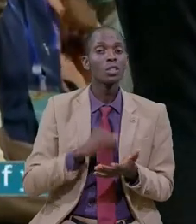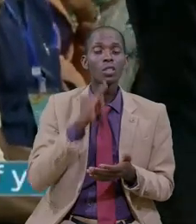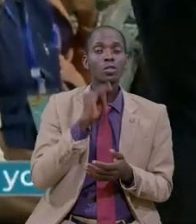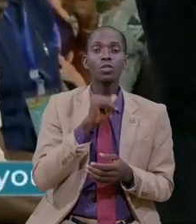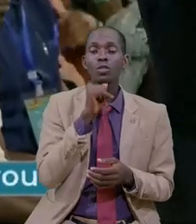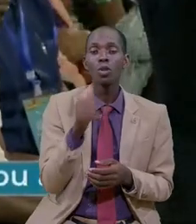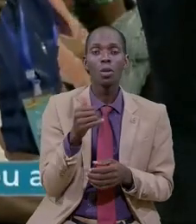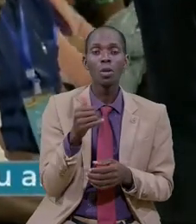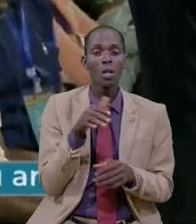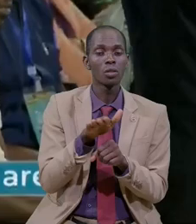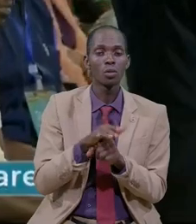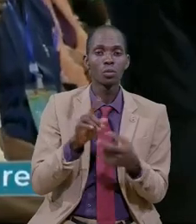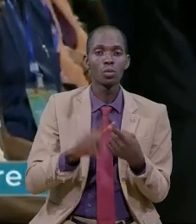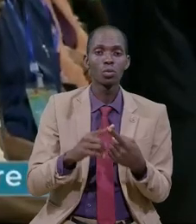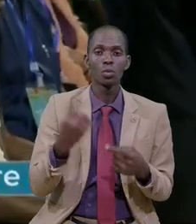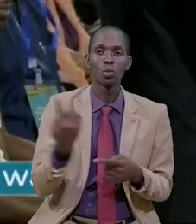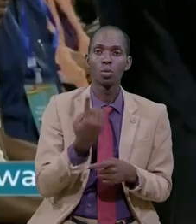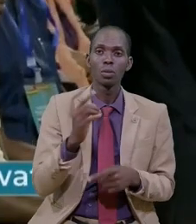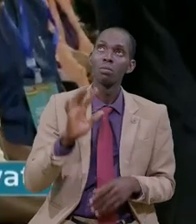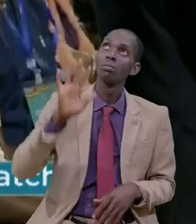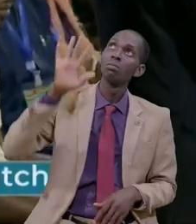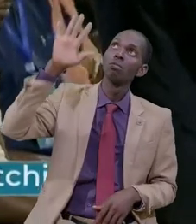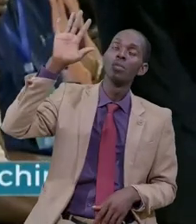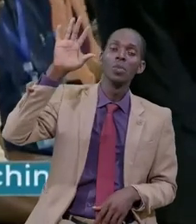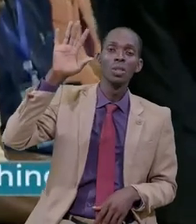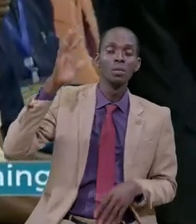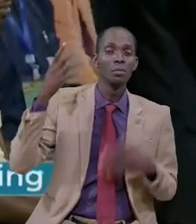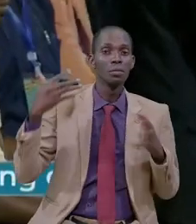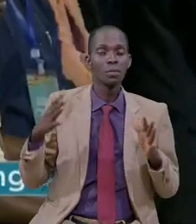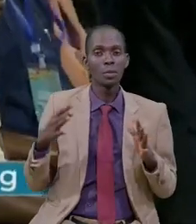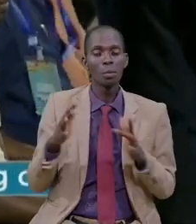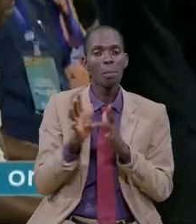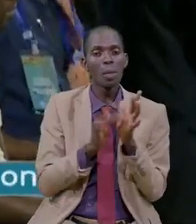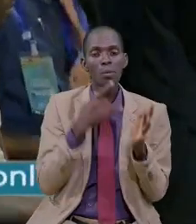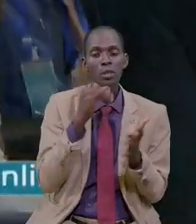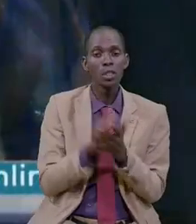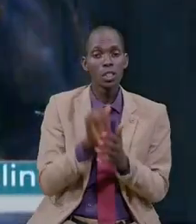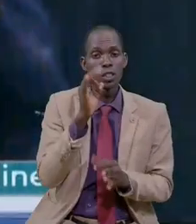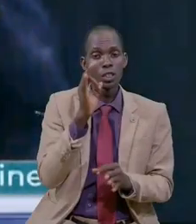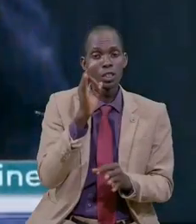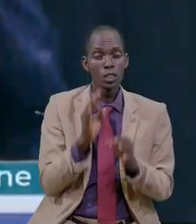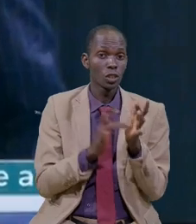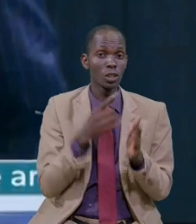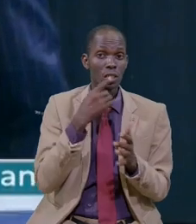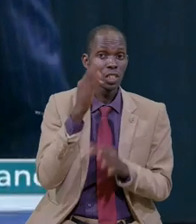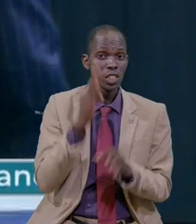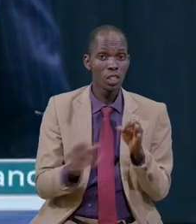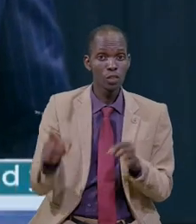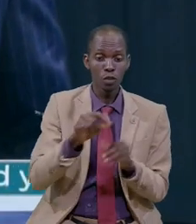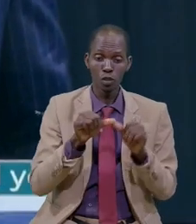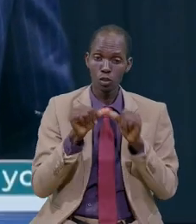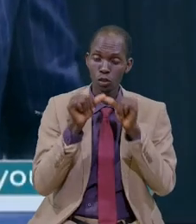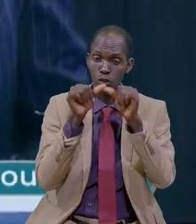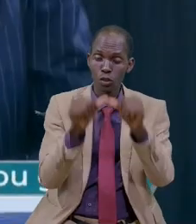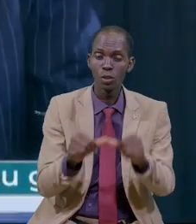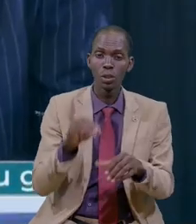the stadium here. Jesus said, if ye continue in my word, then are ye my disciples